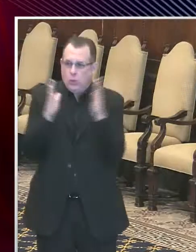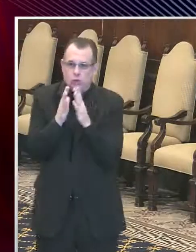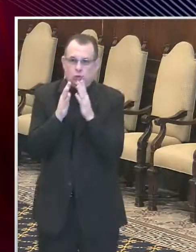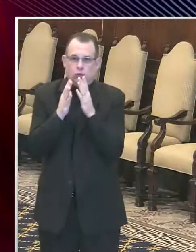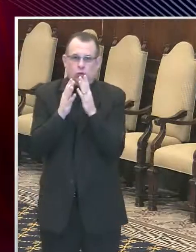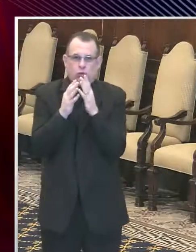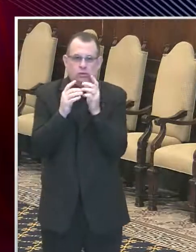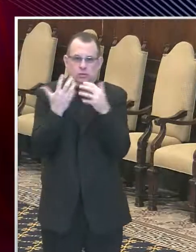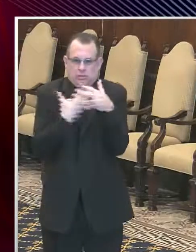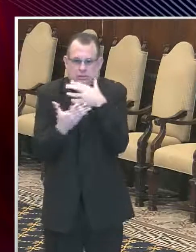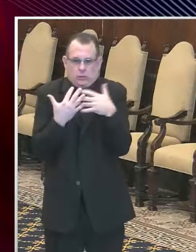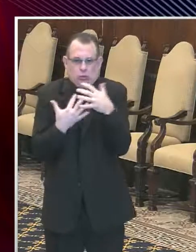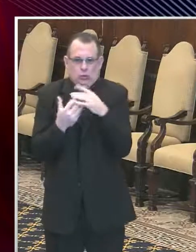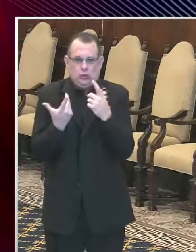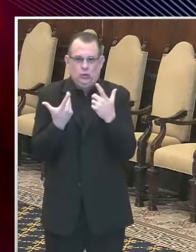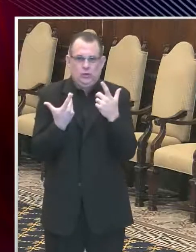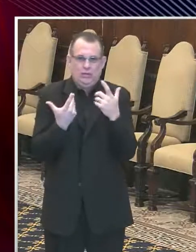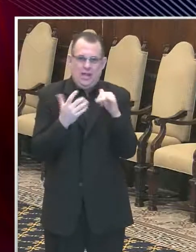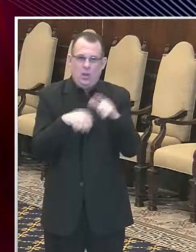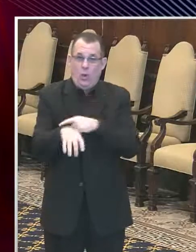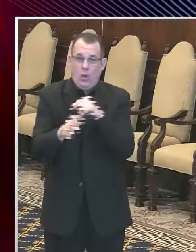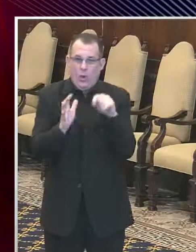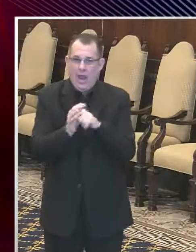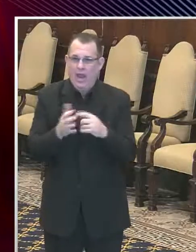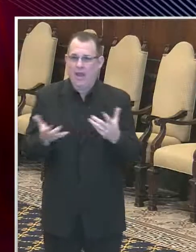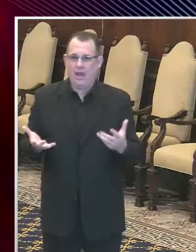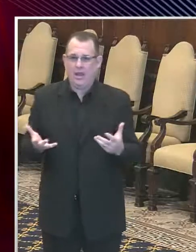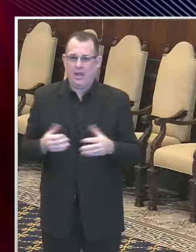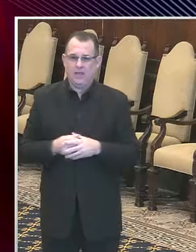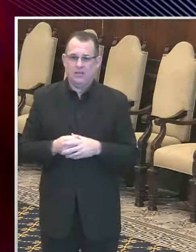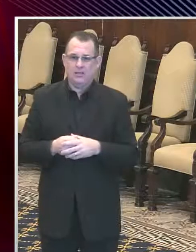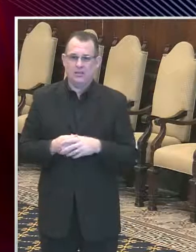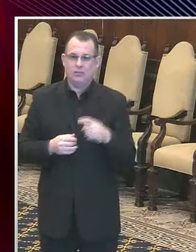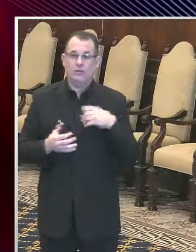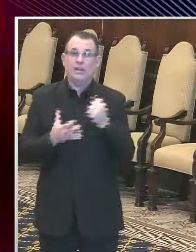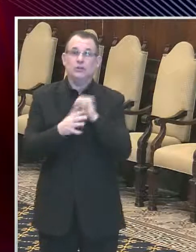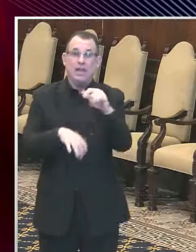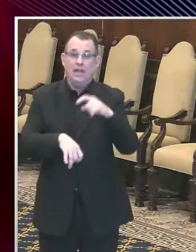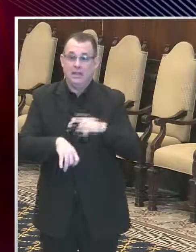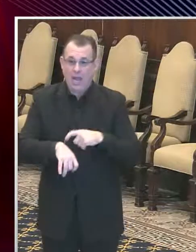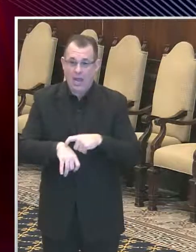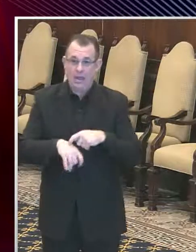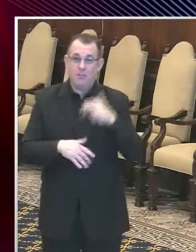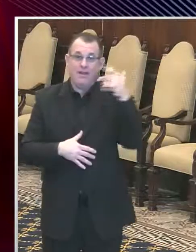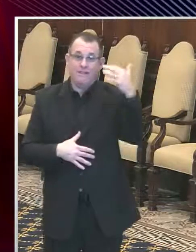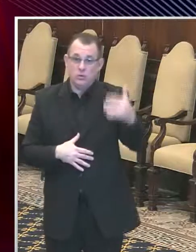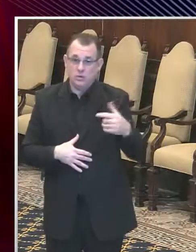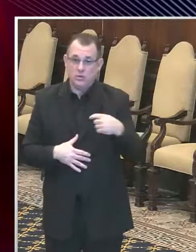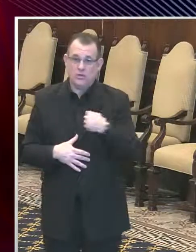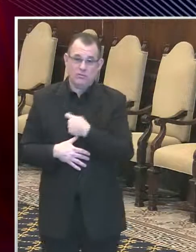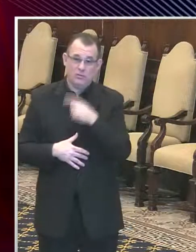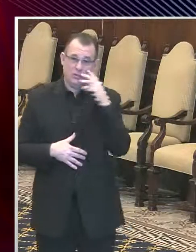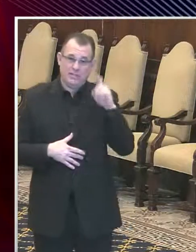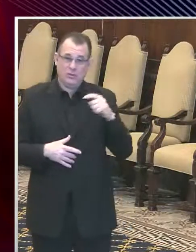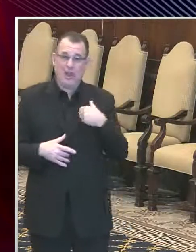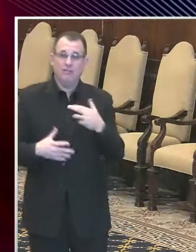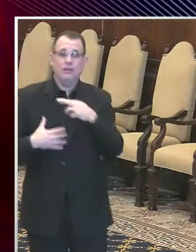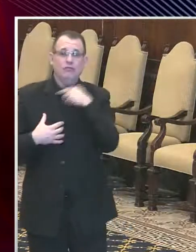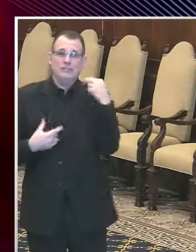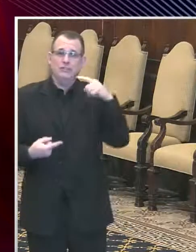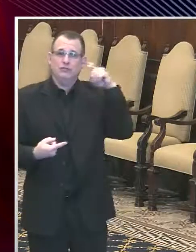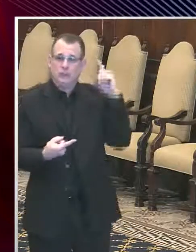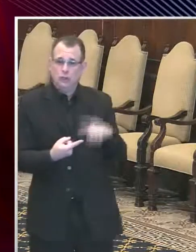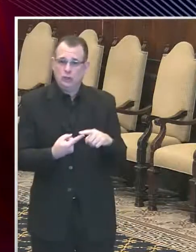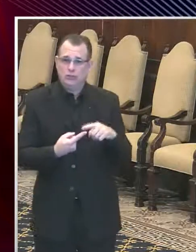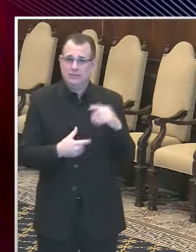And so whenever we get to the stage of allowing restaurants to reopen, there'll have to be some sort of risk reduction steps they're going to have to take. I